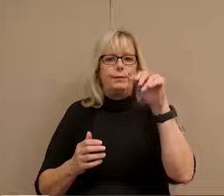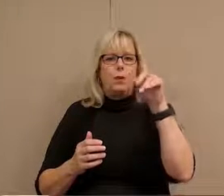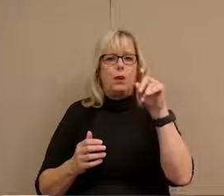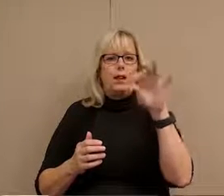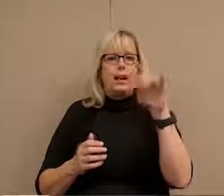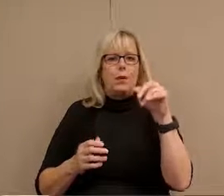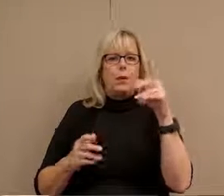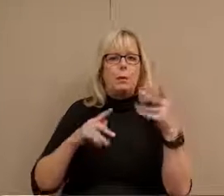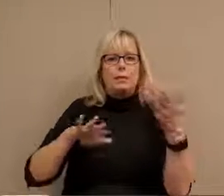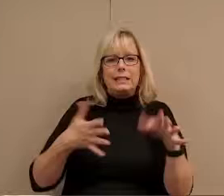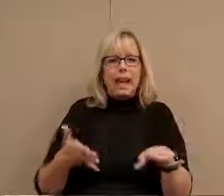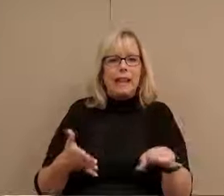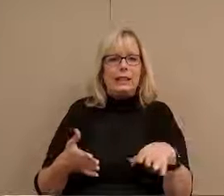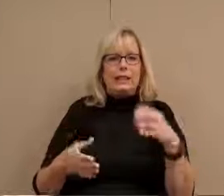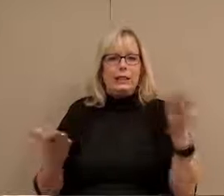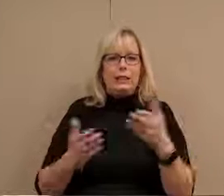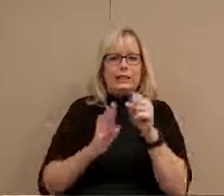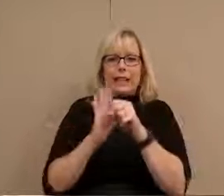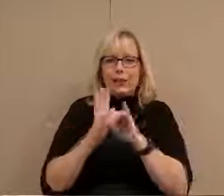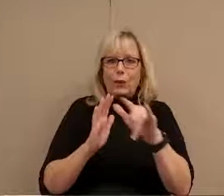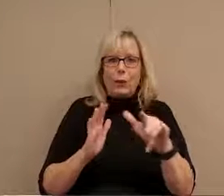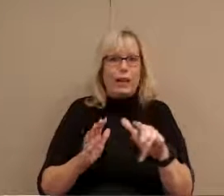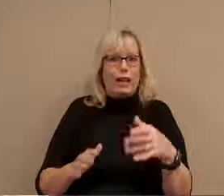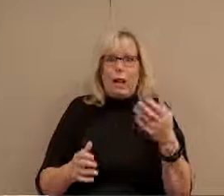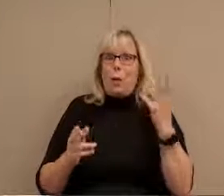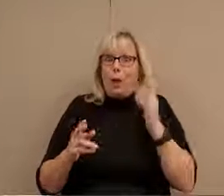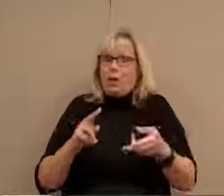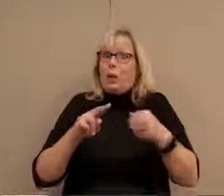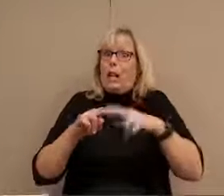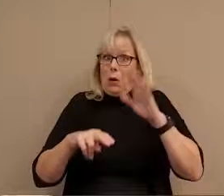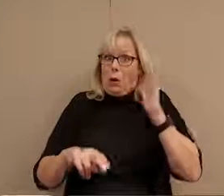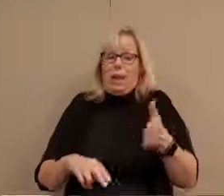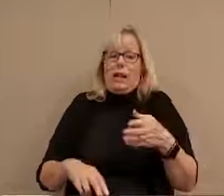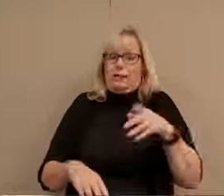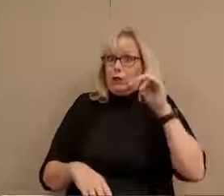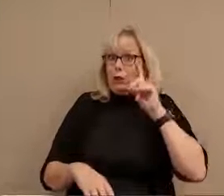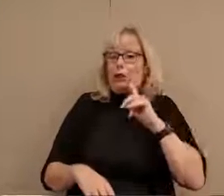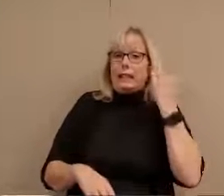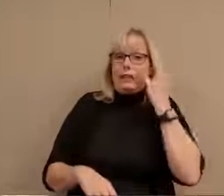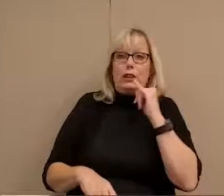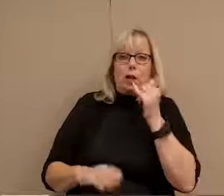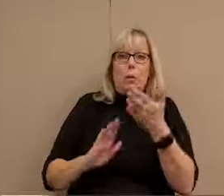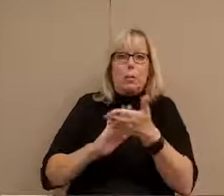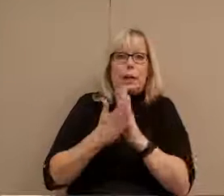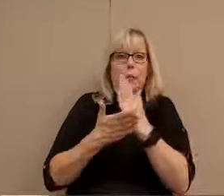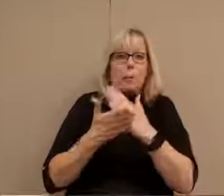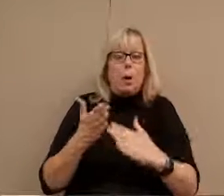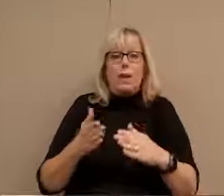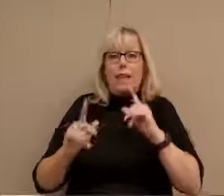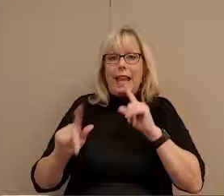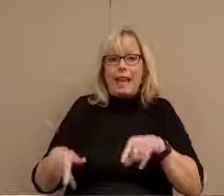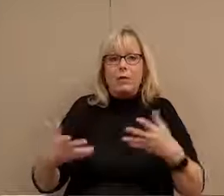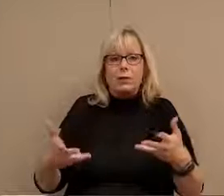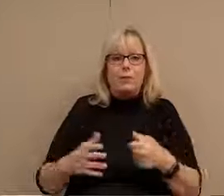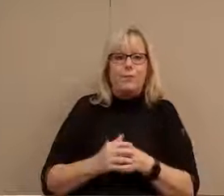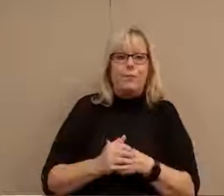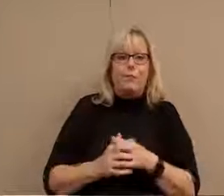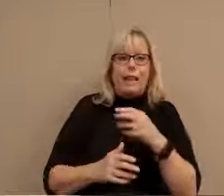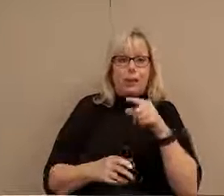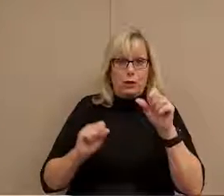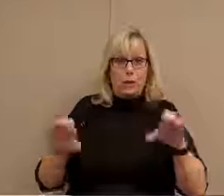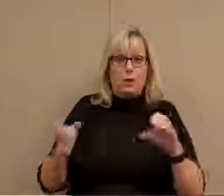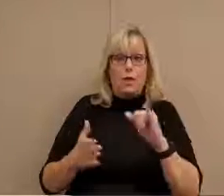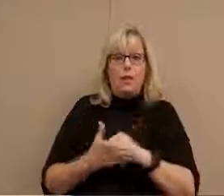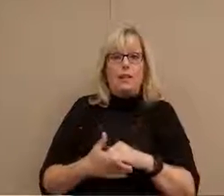be. I can tell you one thing I do know for sure, it's going to increase if you don't become part of the solution. And you can do